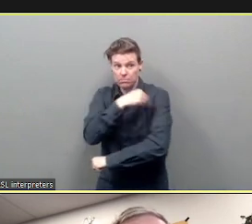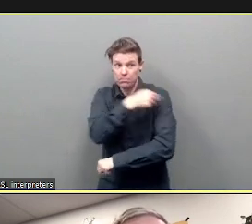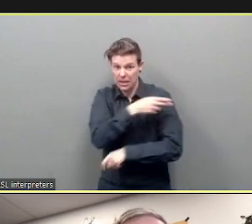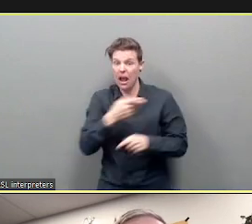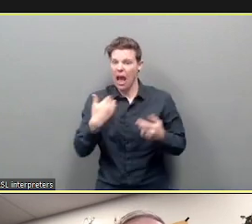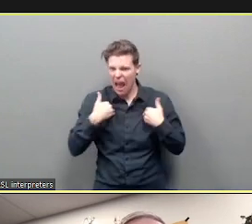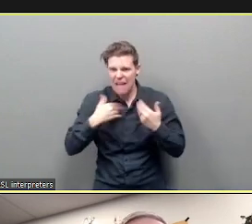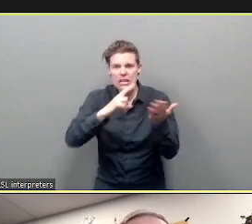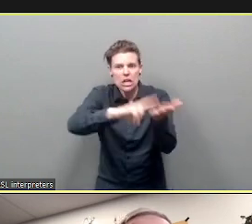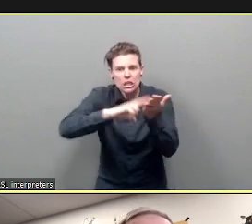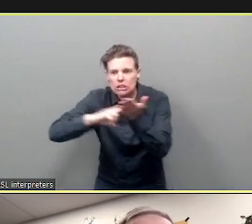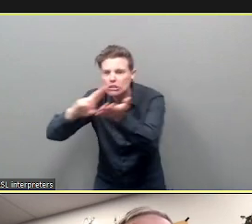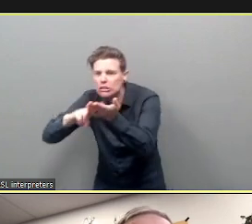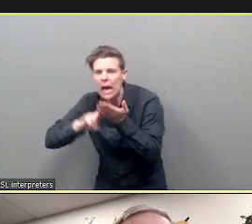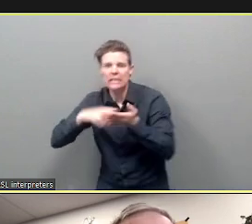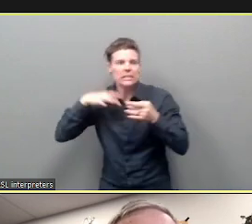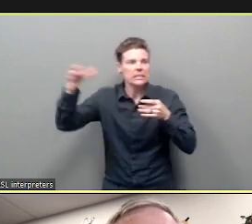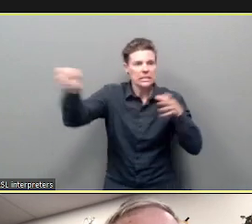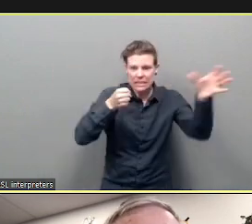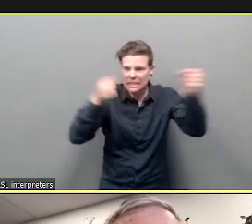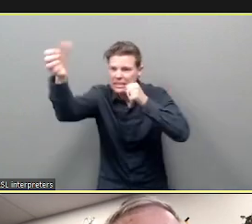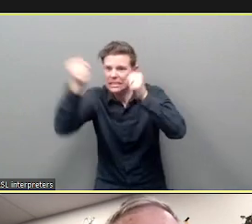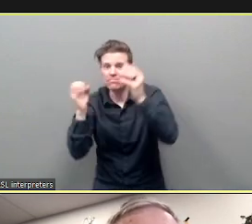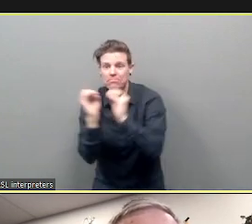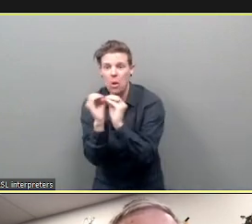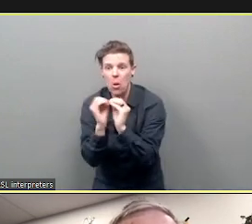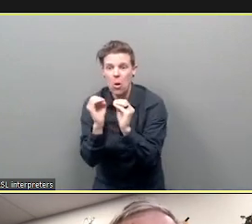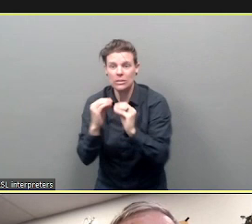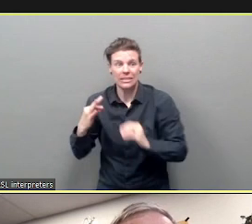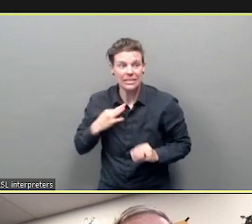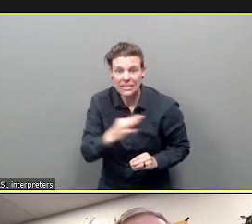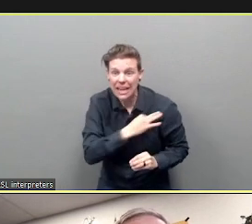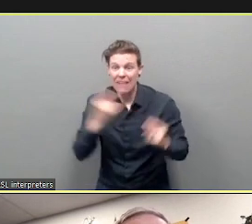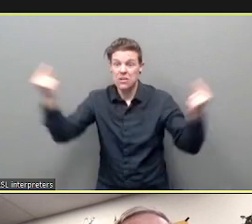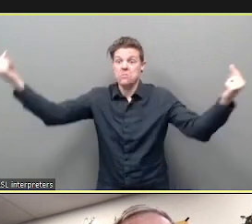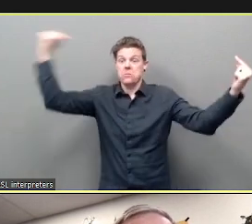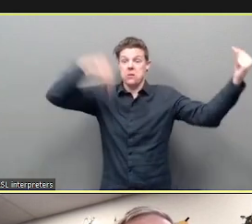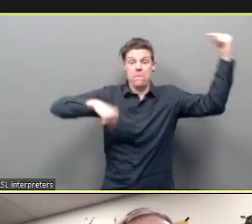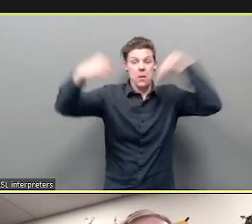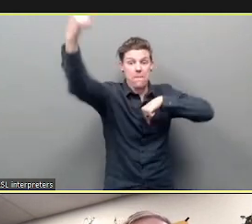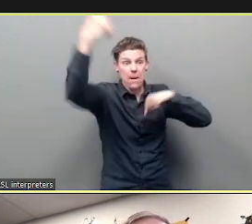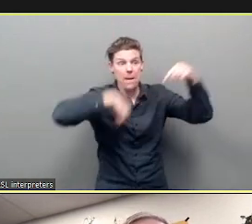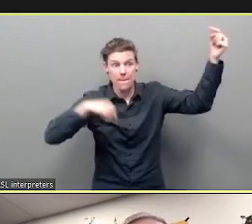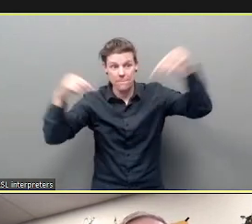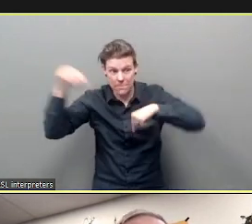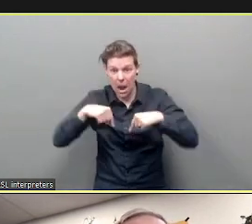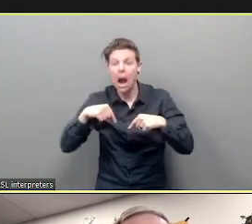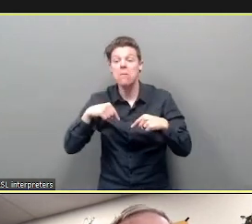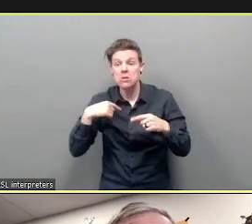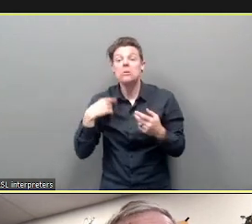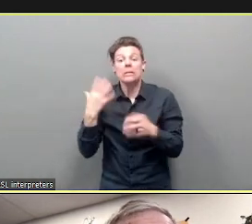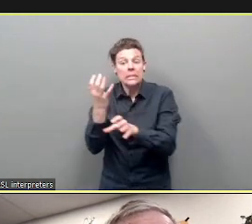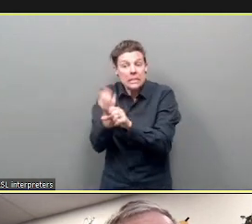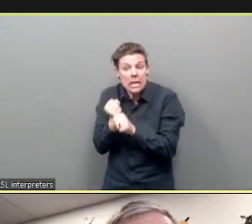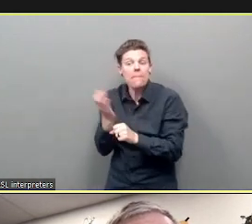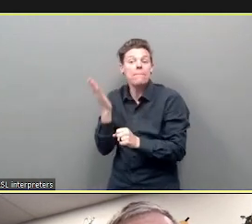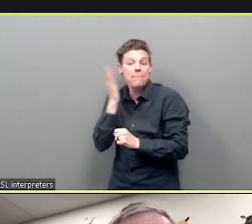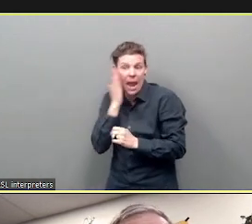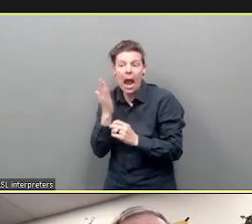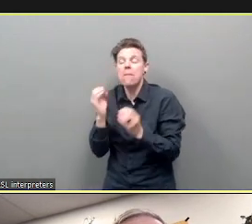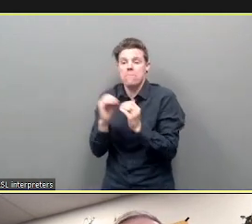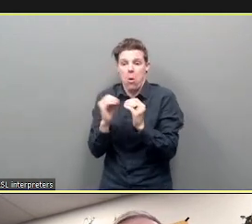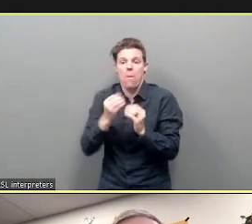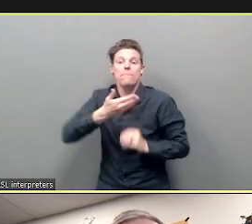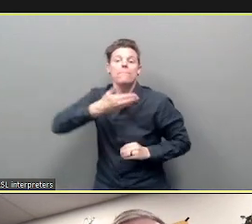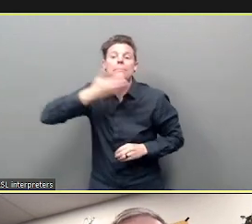more nurses around the state. This has opened some more beds, so we're happy about this. The staffing assistance can be